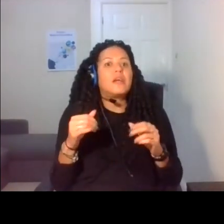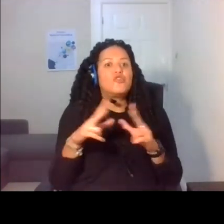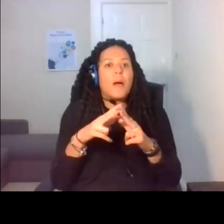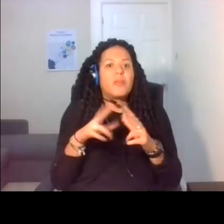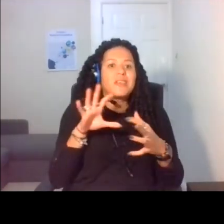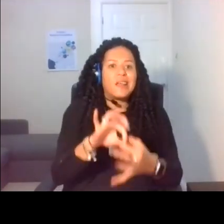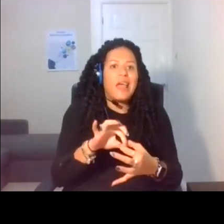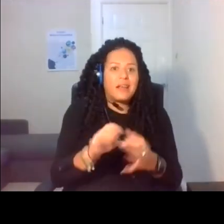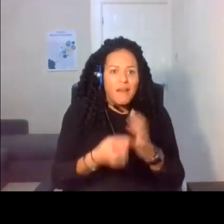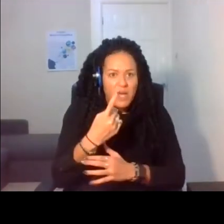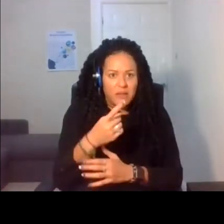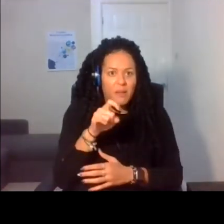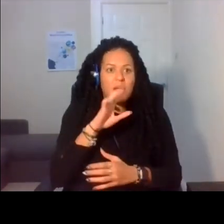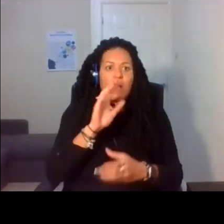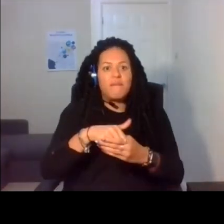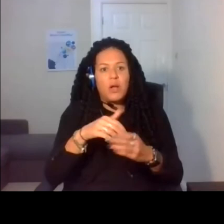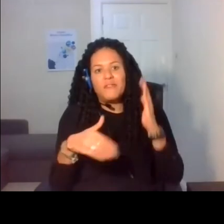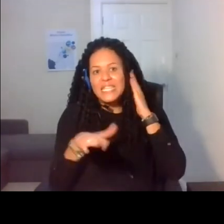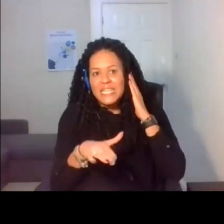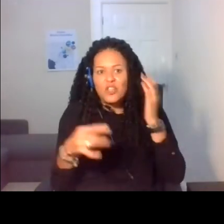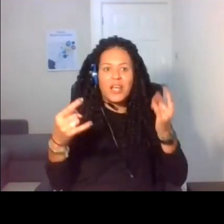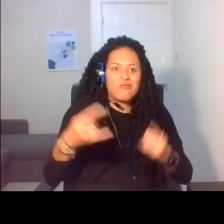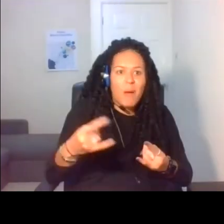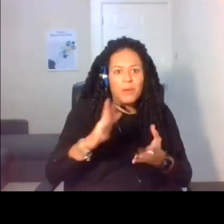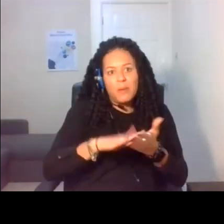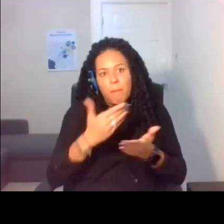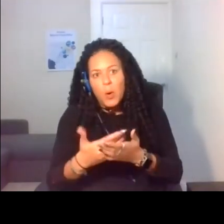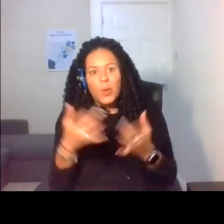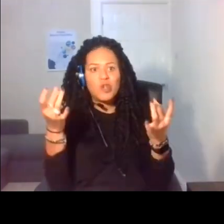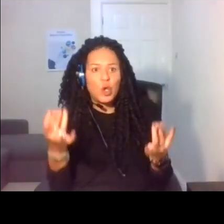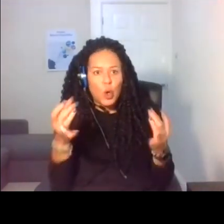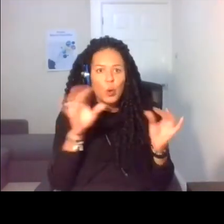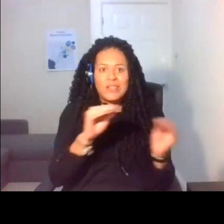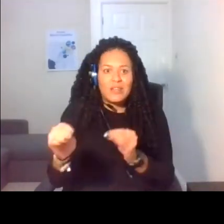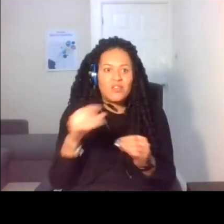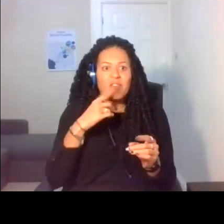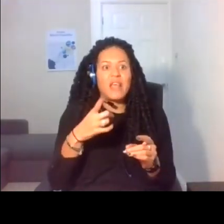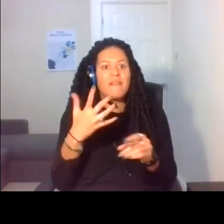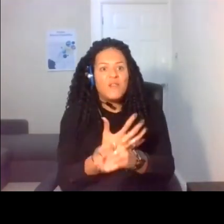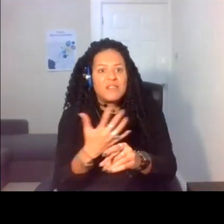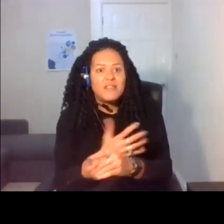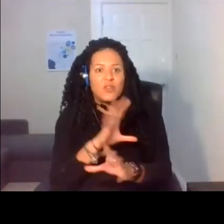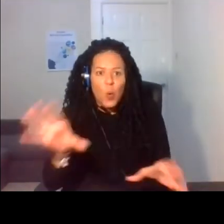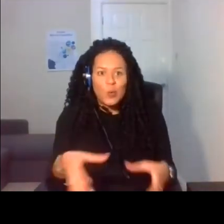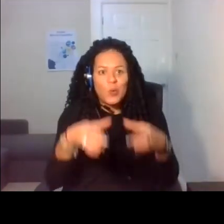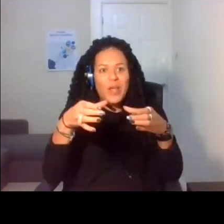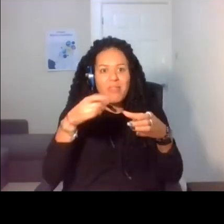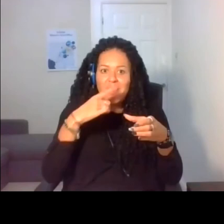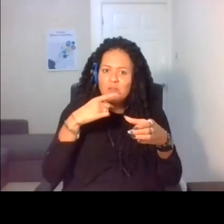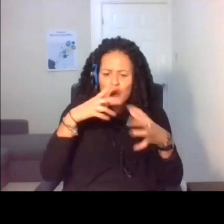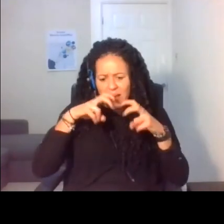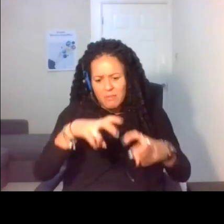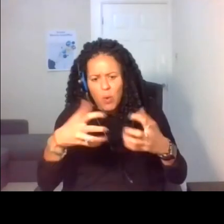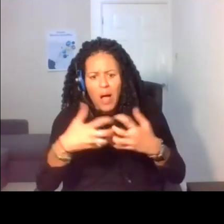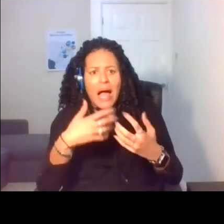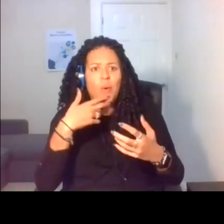which is going to involve DJs and rappers and poets, yoga teachers and physicists all coming together to explore how science, arts